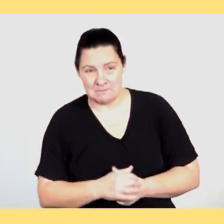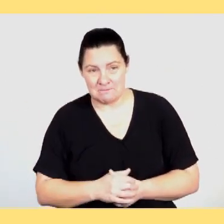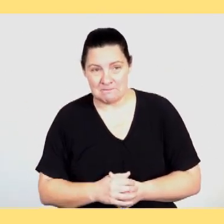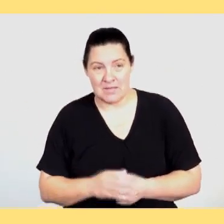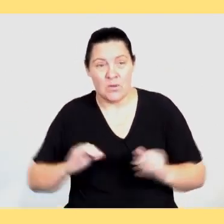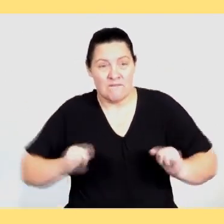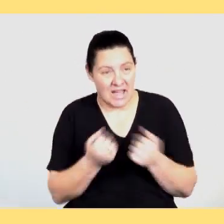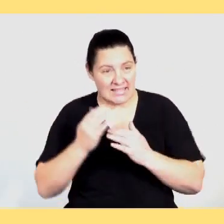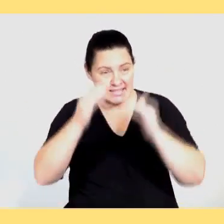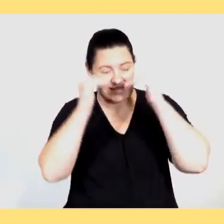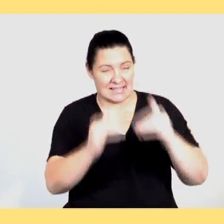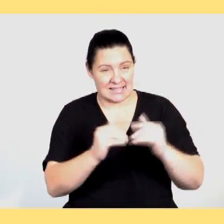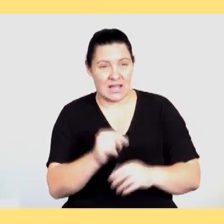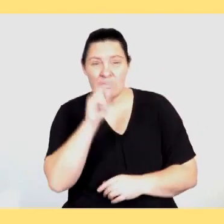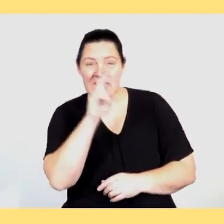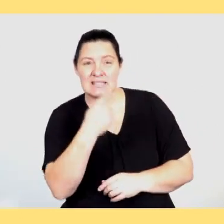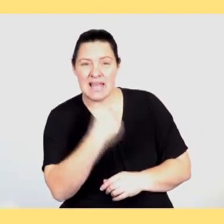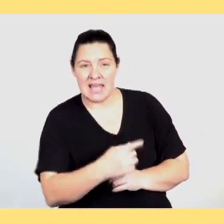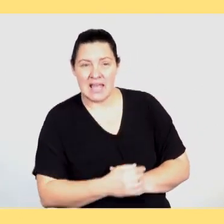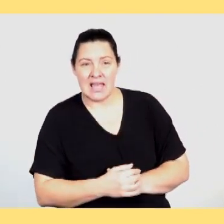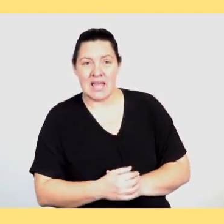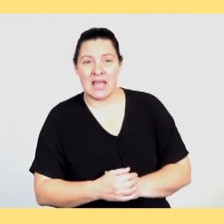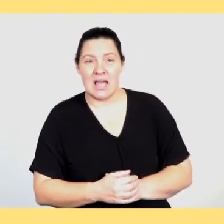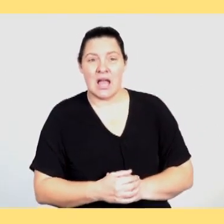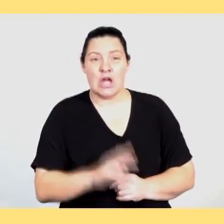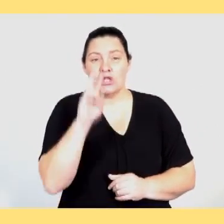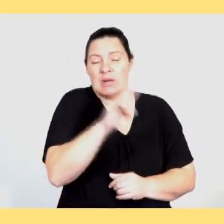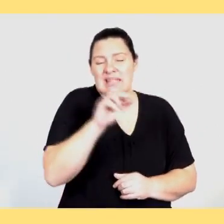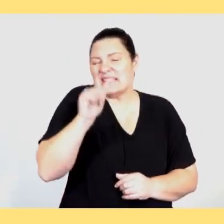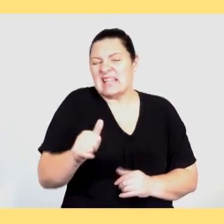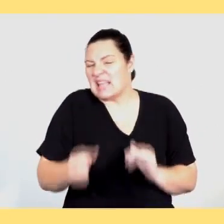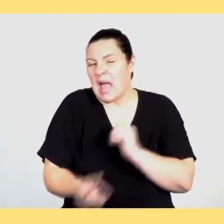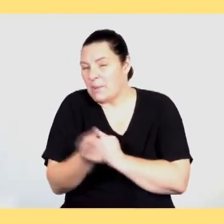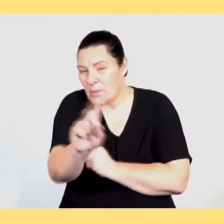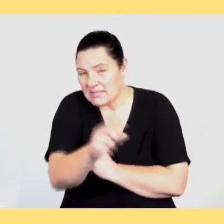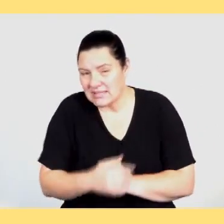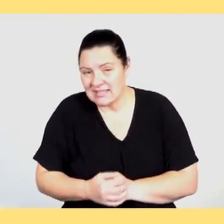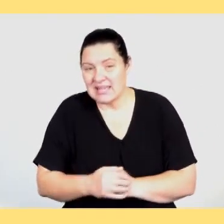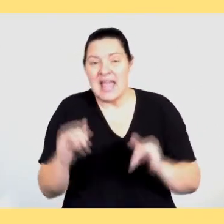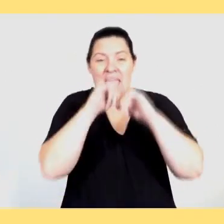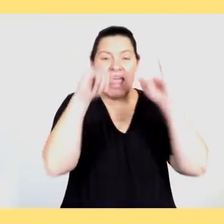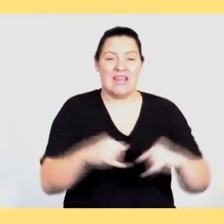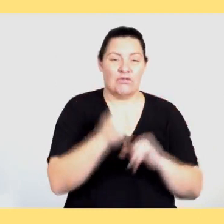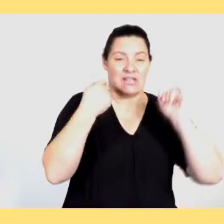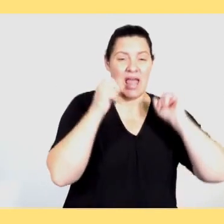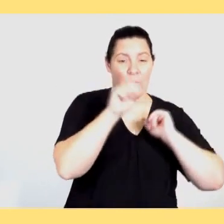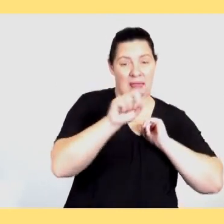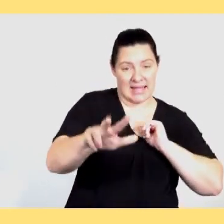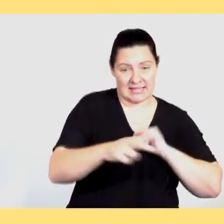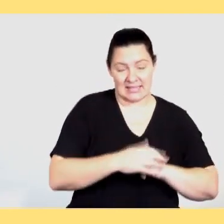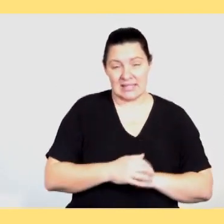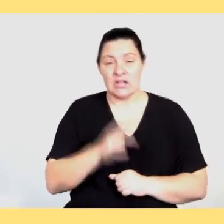4,100. Let's quickly come here and see what they're saying on the 26th. On the 26th, invoice number